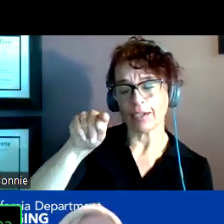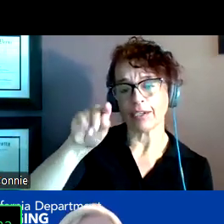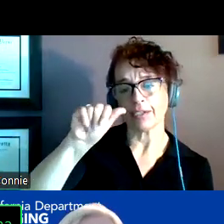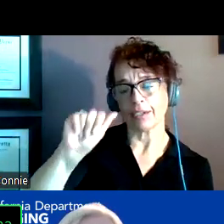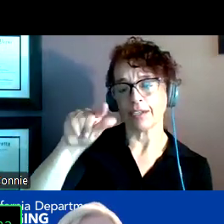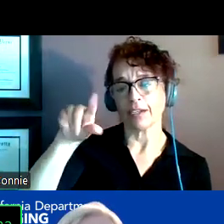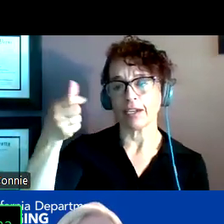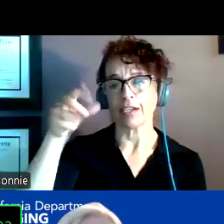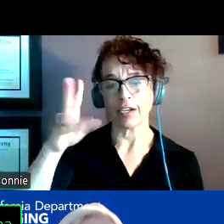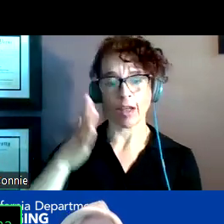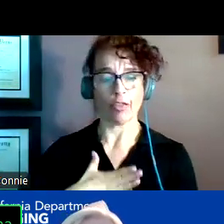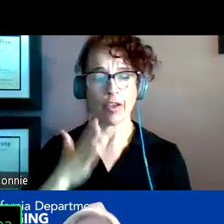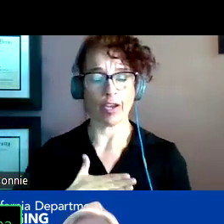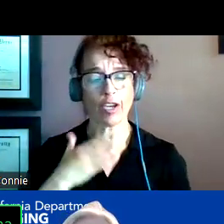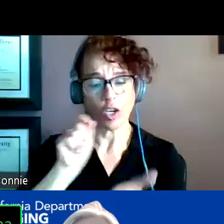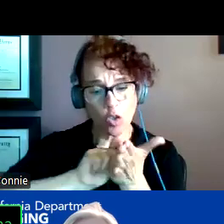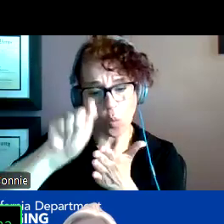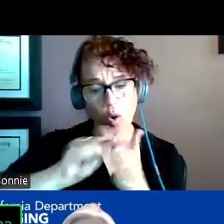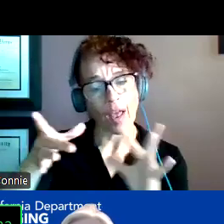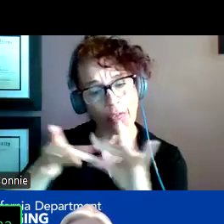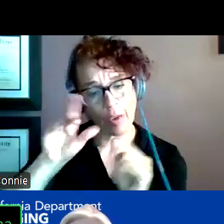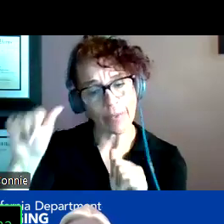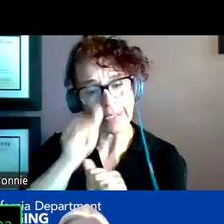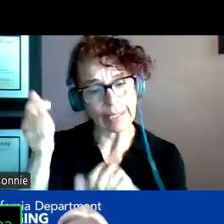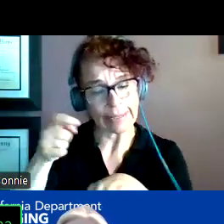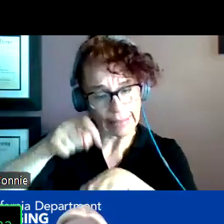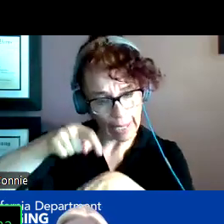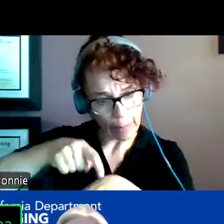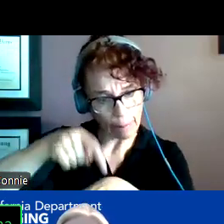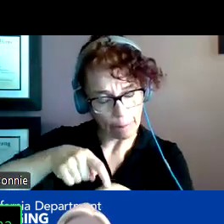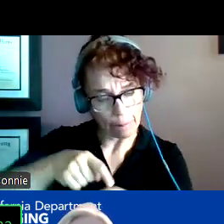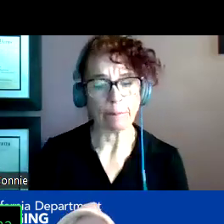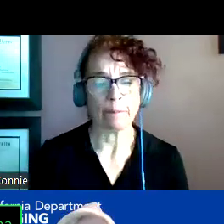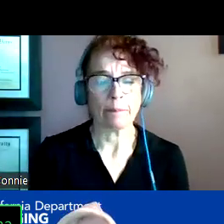@aging.ca.gov. I'm happy to take your written comments at any time.